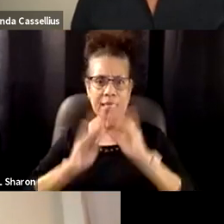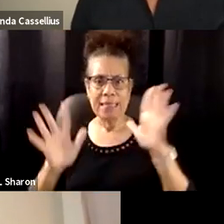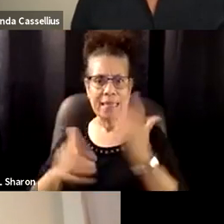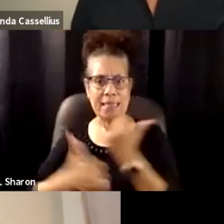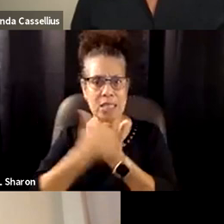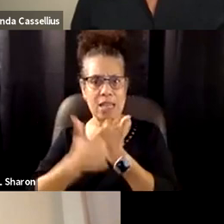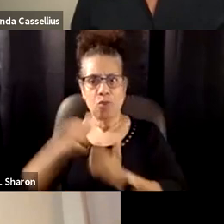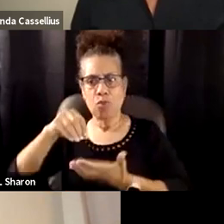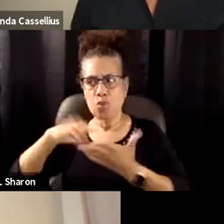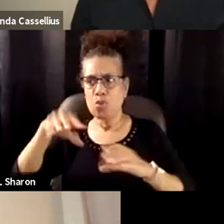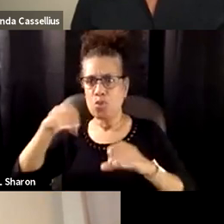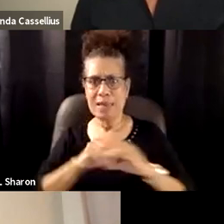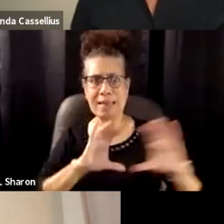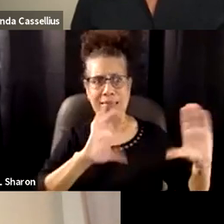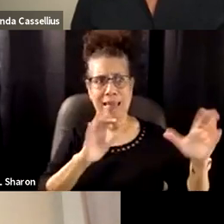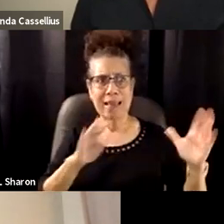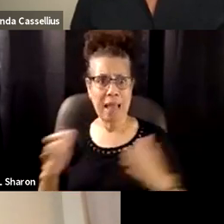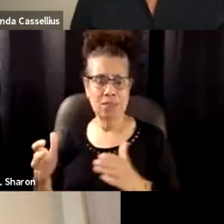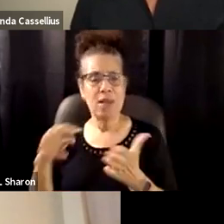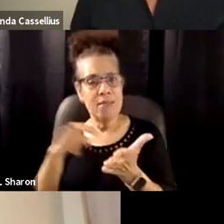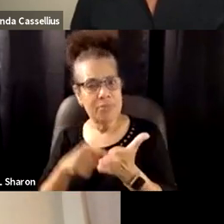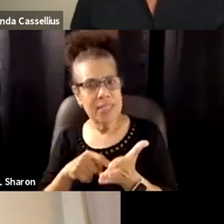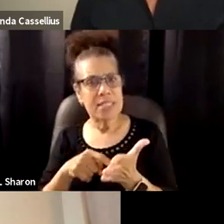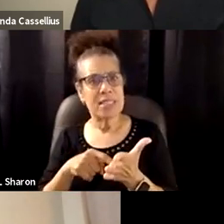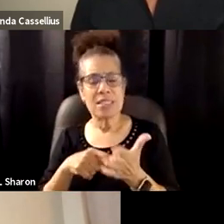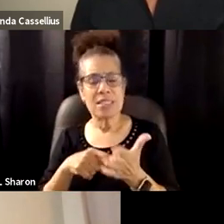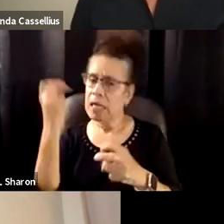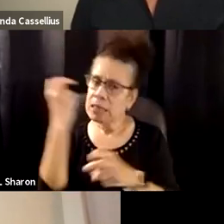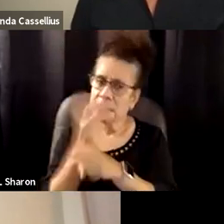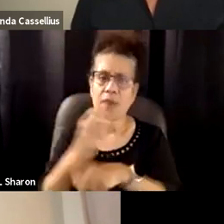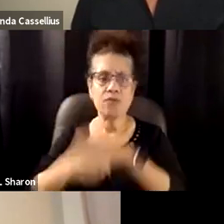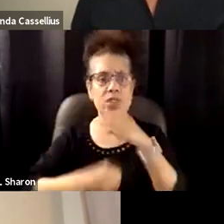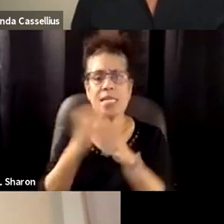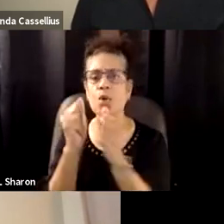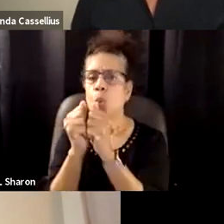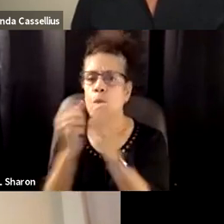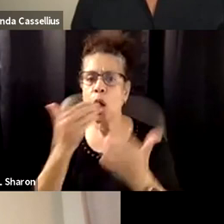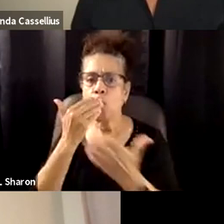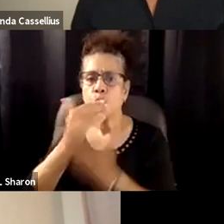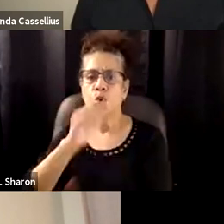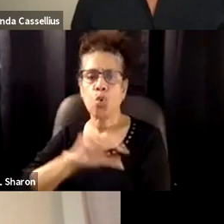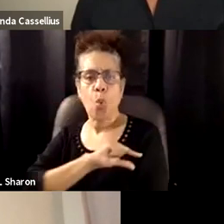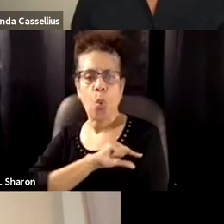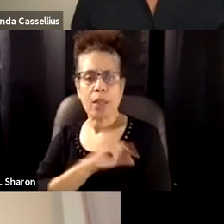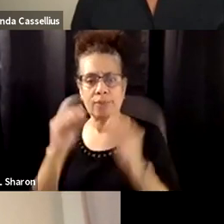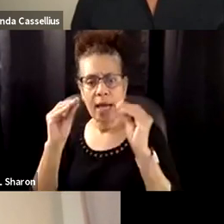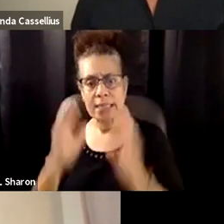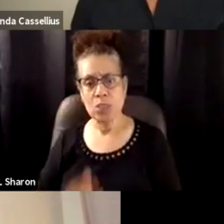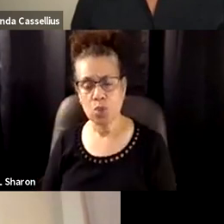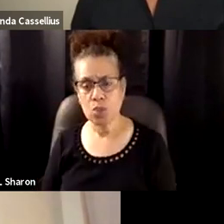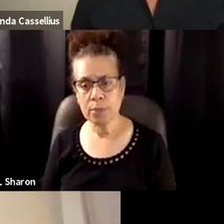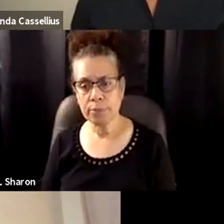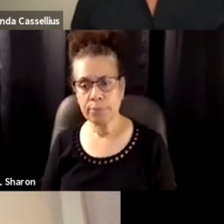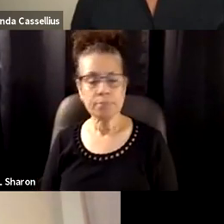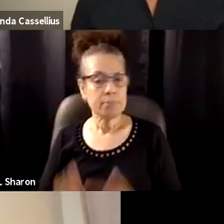students in in these classes of starting this crucial challenging school year without qualified teachers in their classrooms no